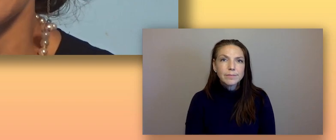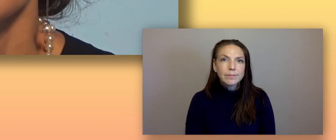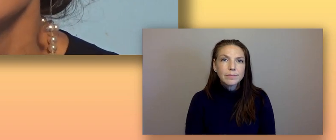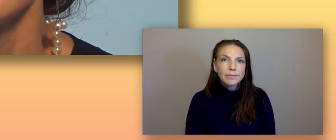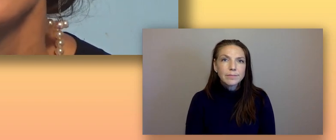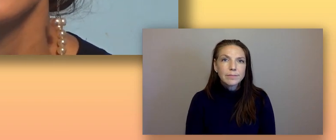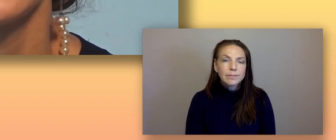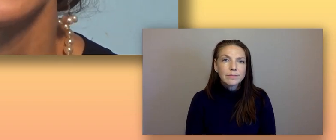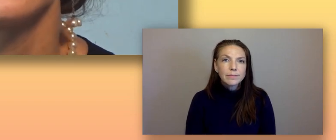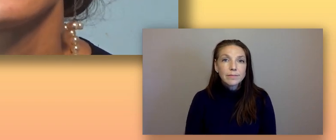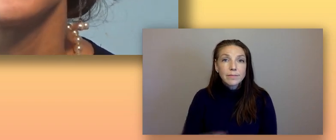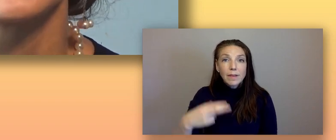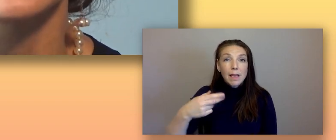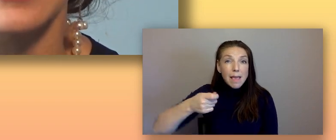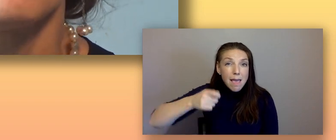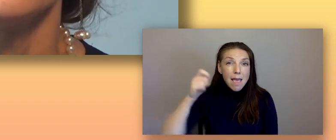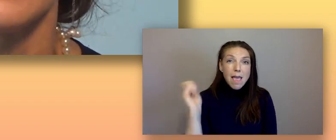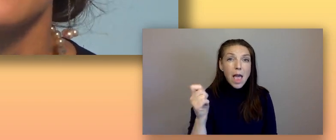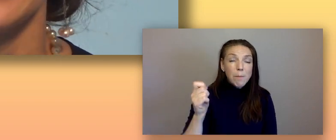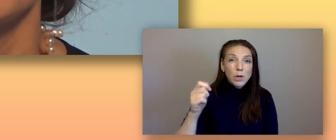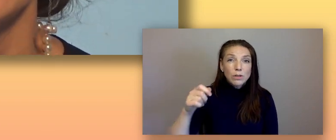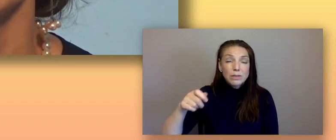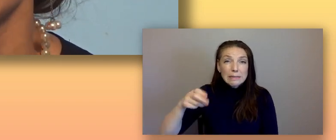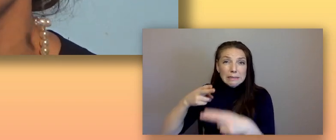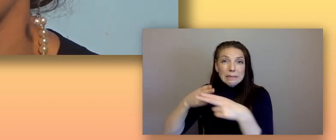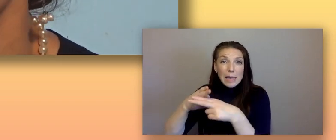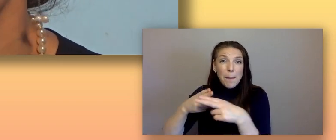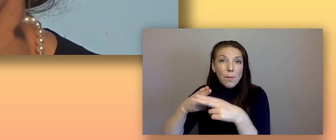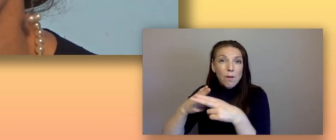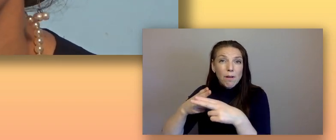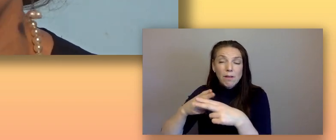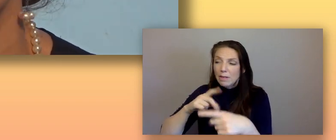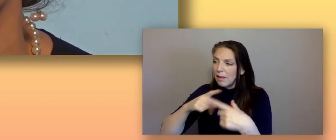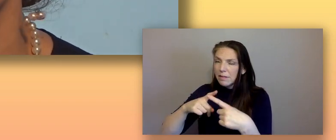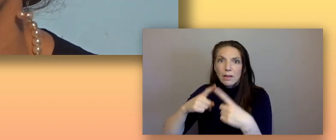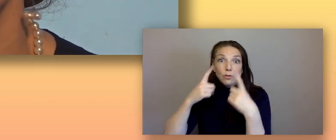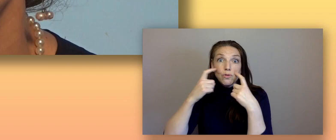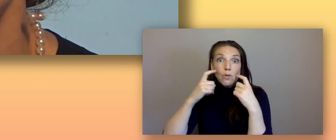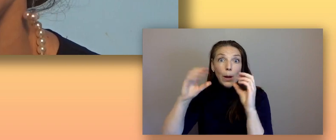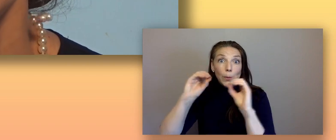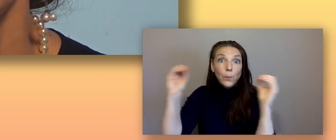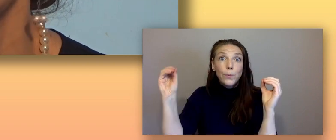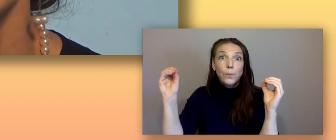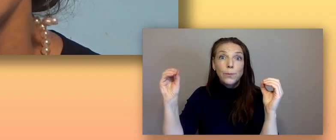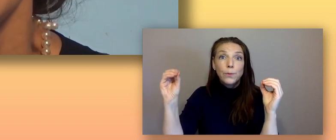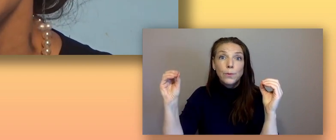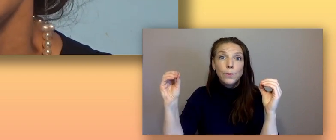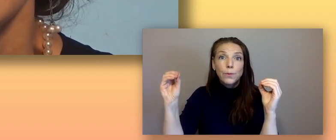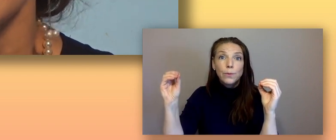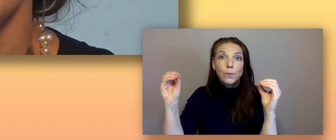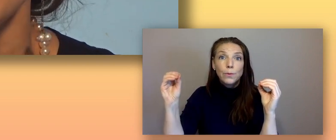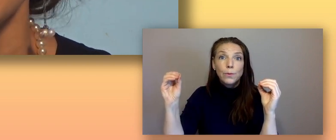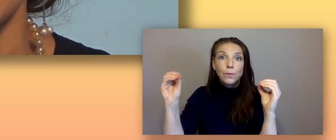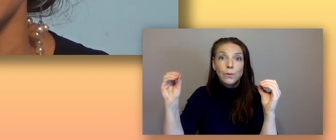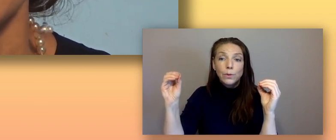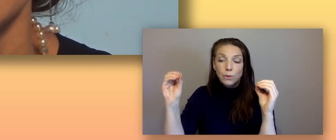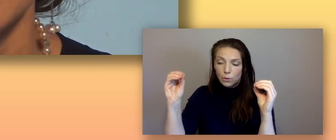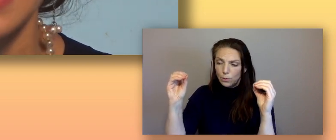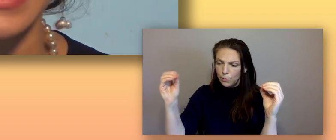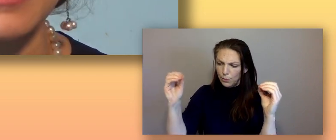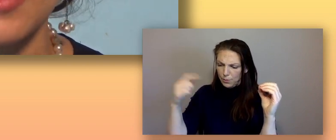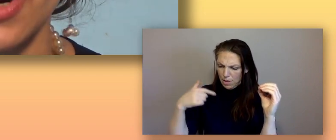The hammer, the chisel, the scalpel, and then we're not crying anymore. We're not